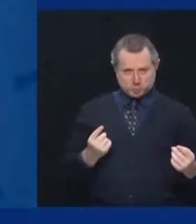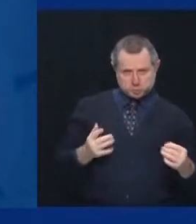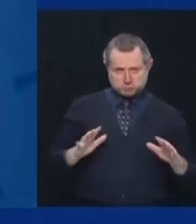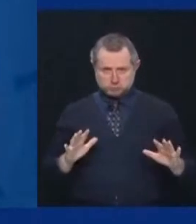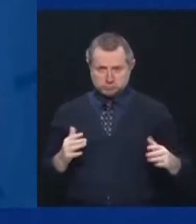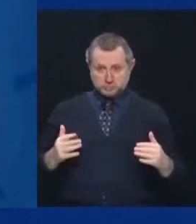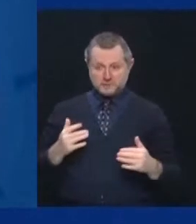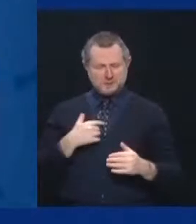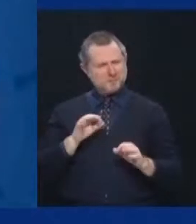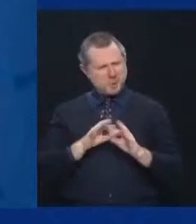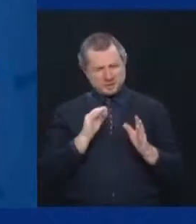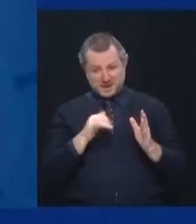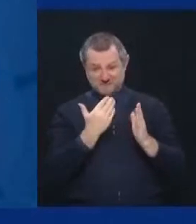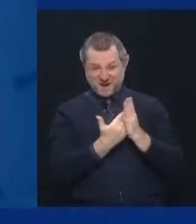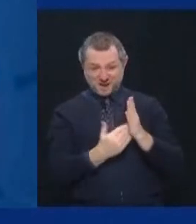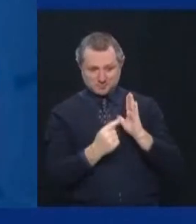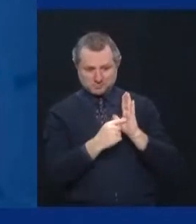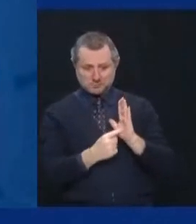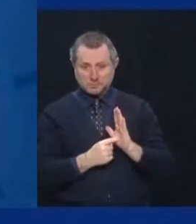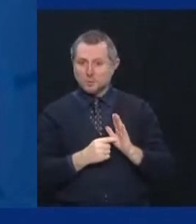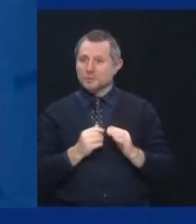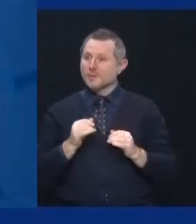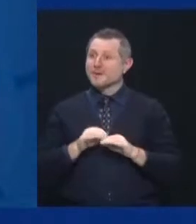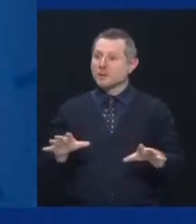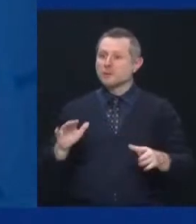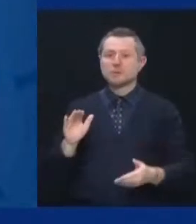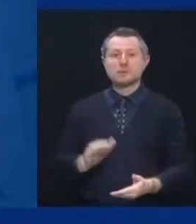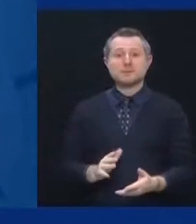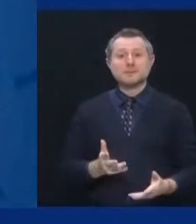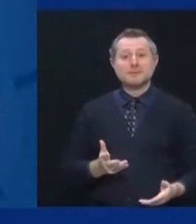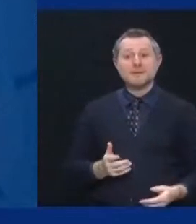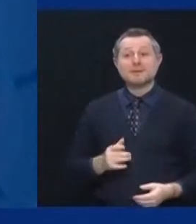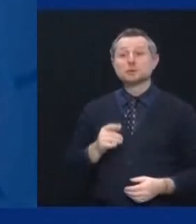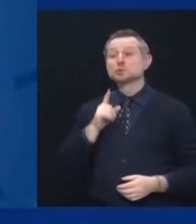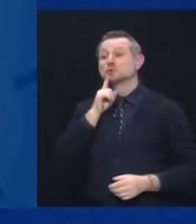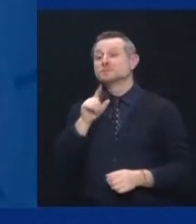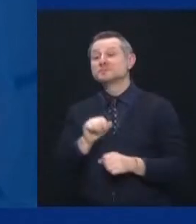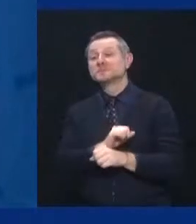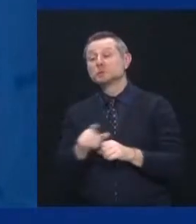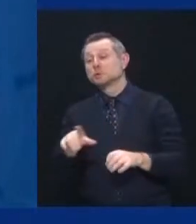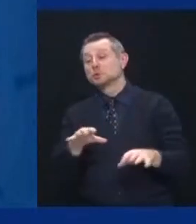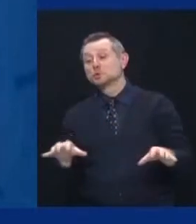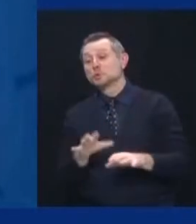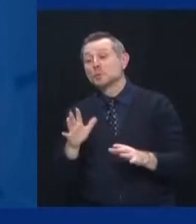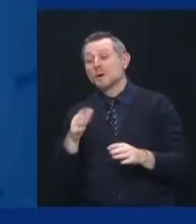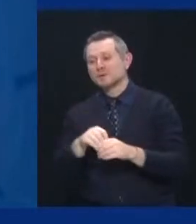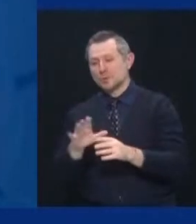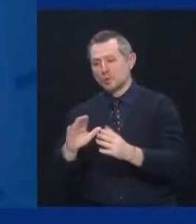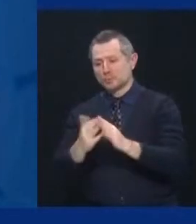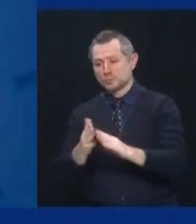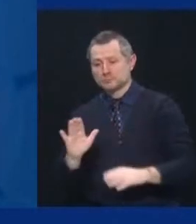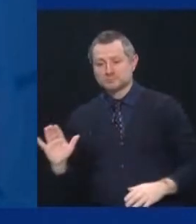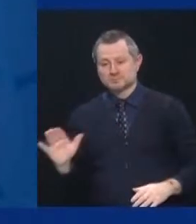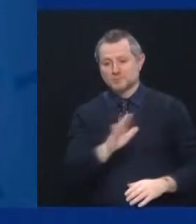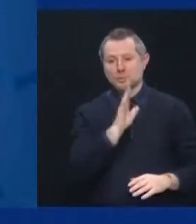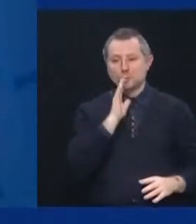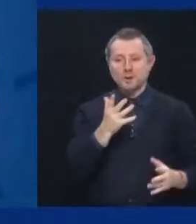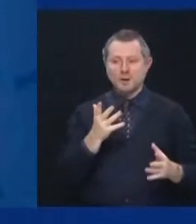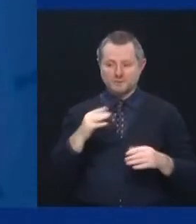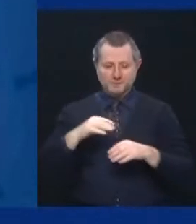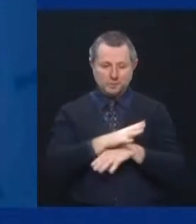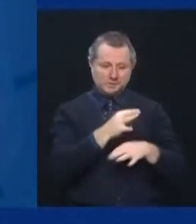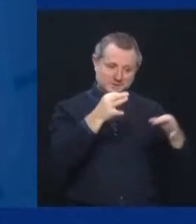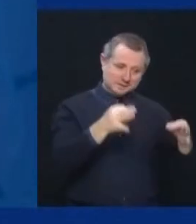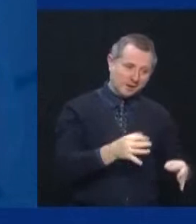how the virus spreads. It's literally what individual communities choose to do. Why is New York